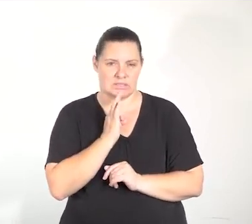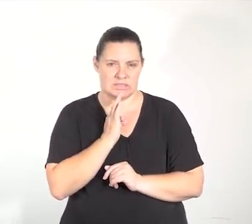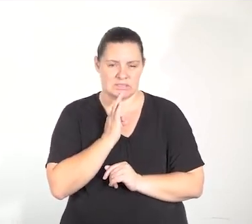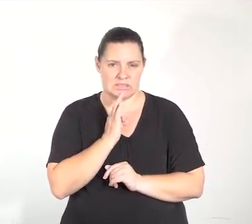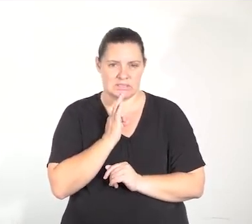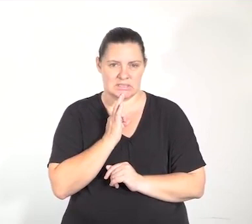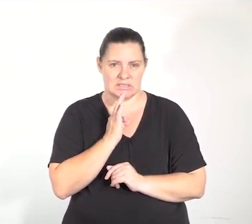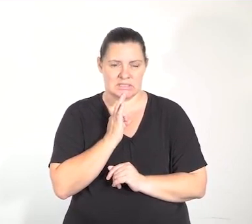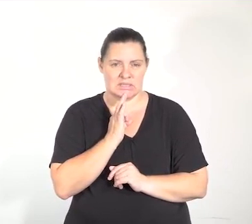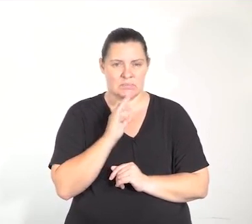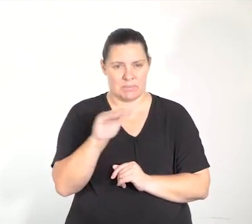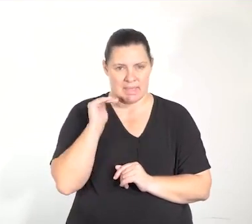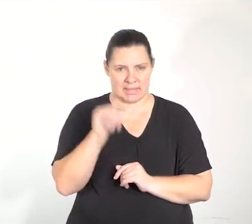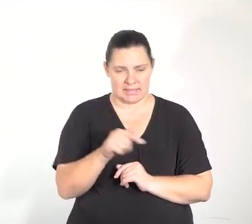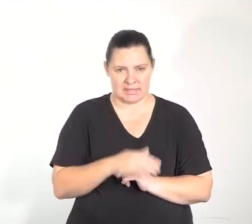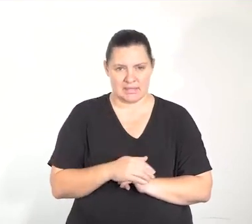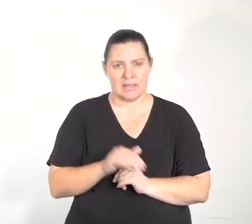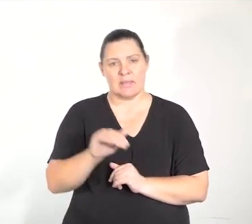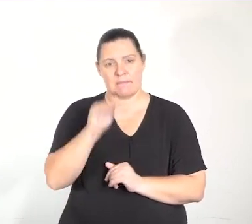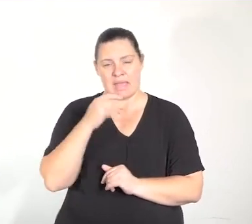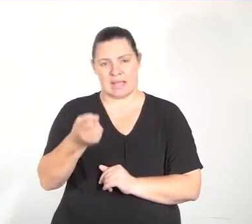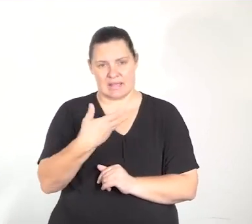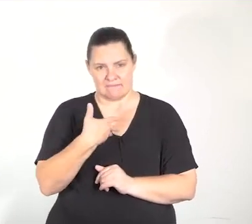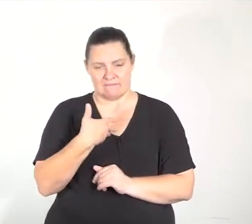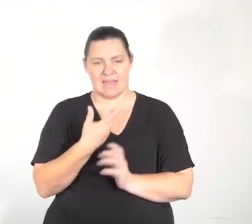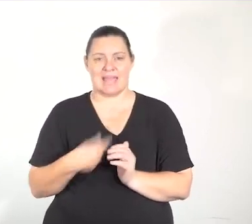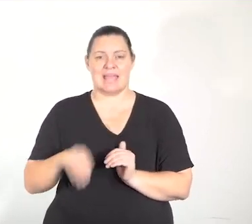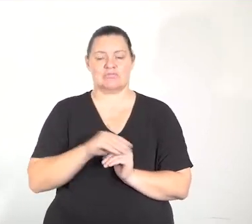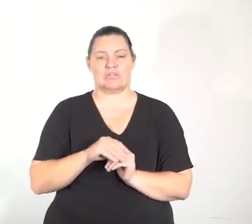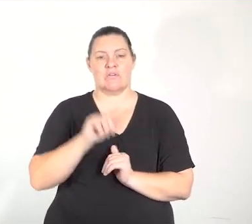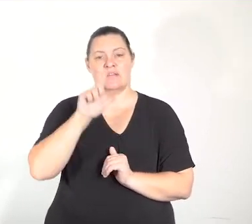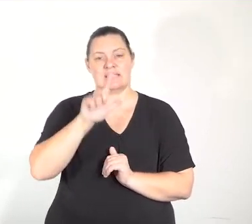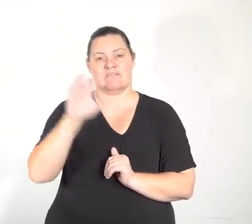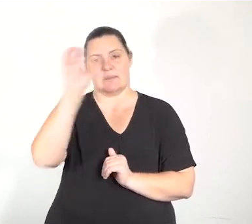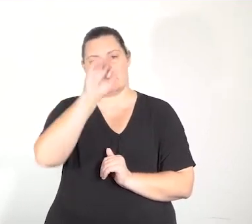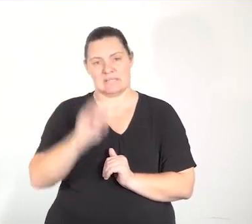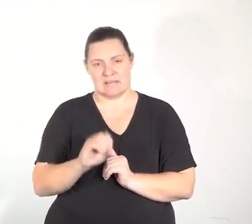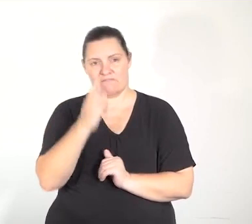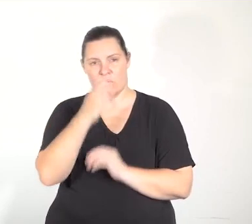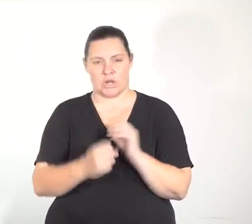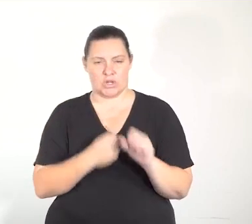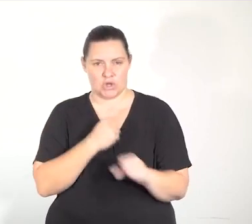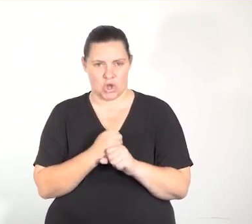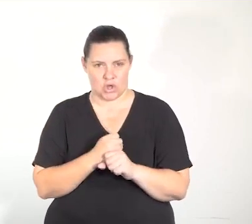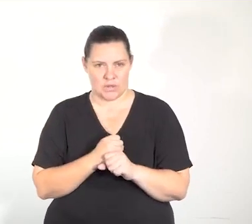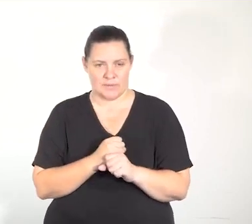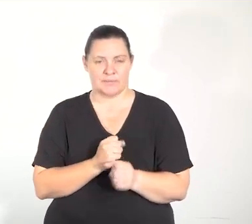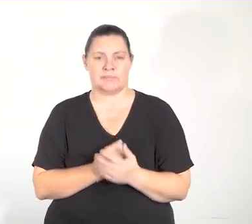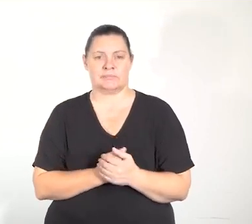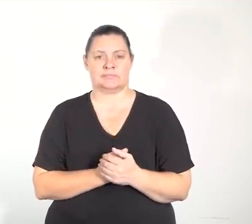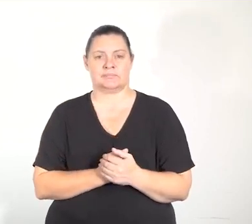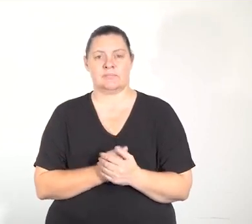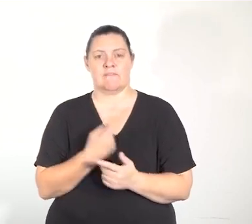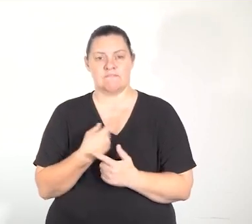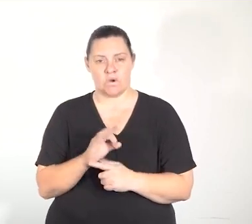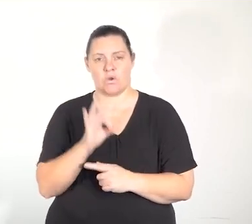3,000 rand in the bank. The bank will give her an interest of 7% per annum, that means per